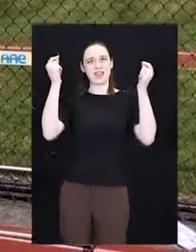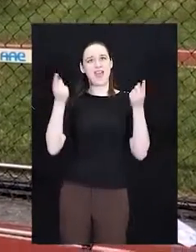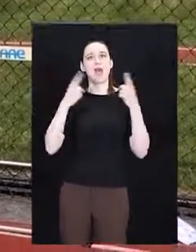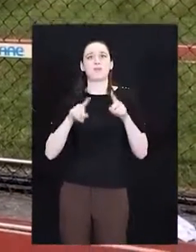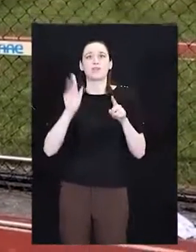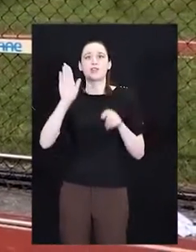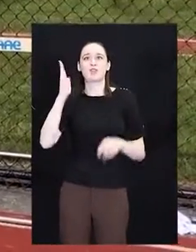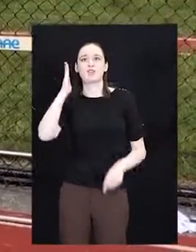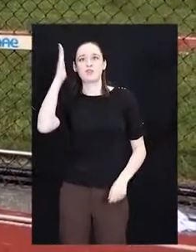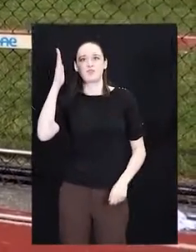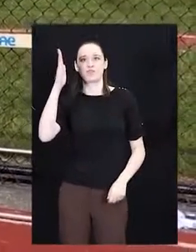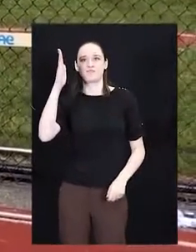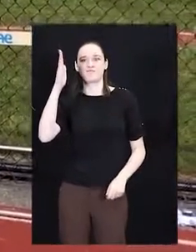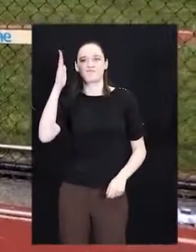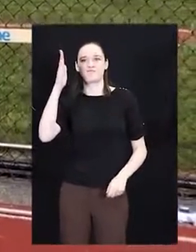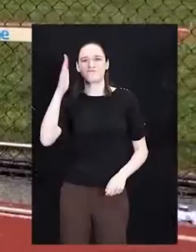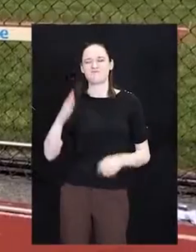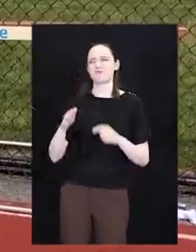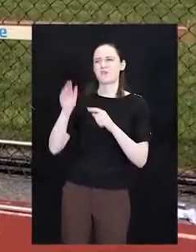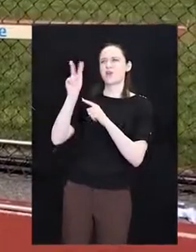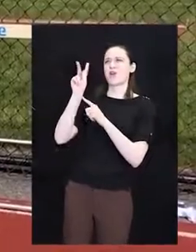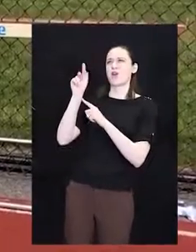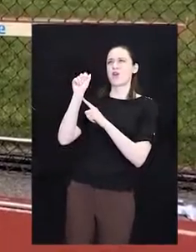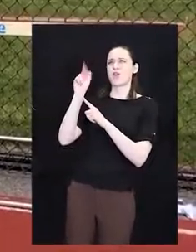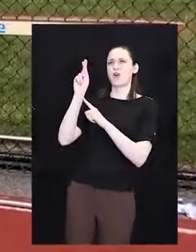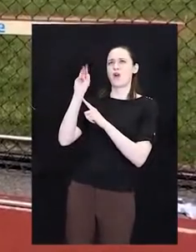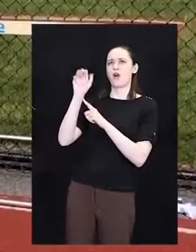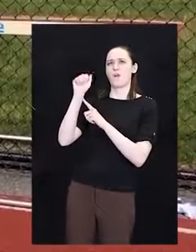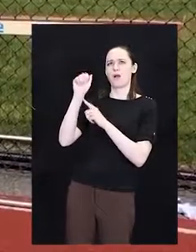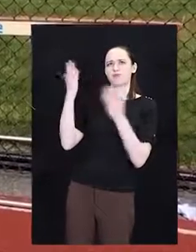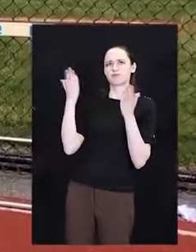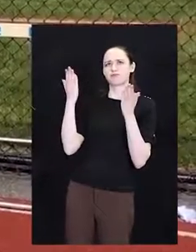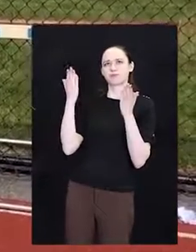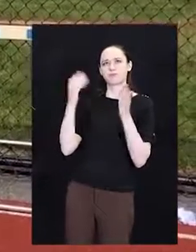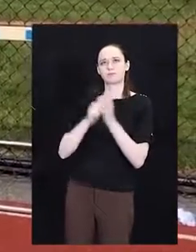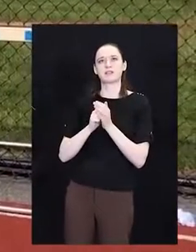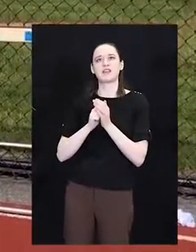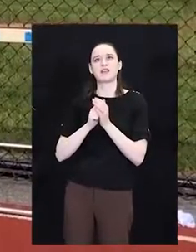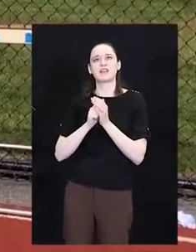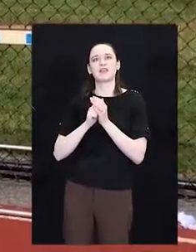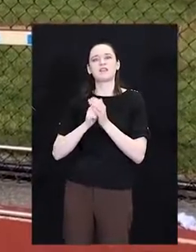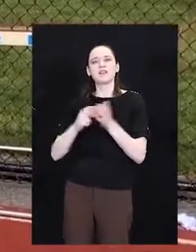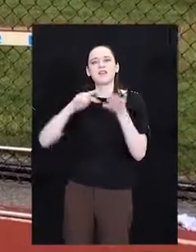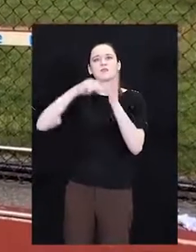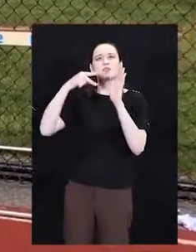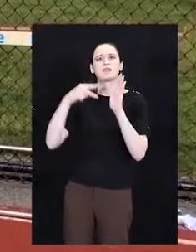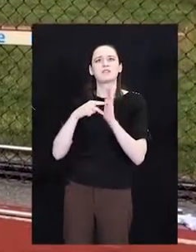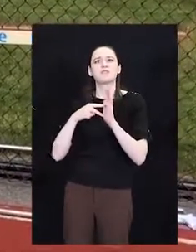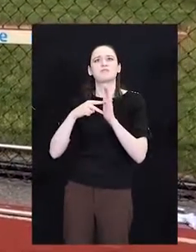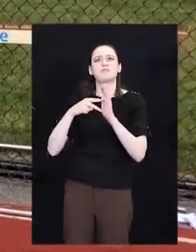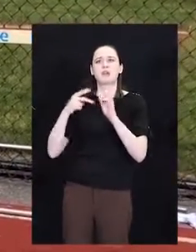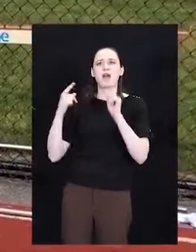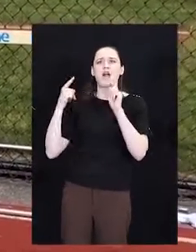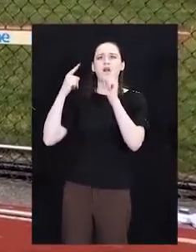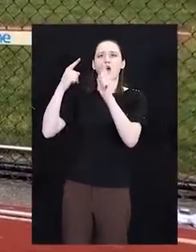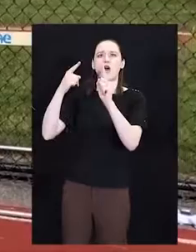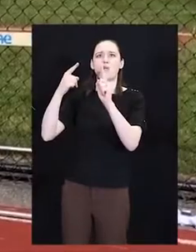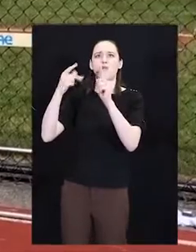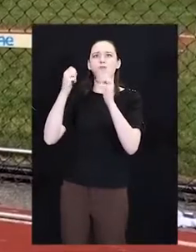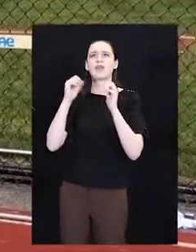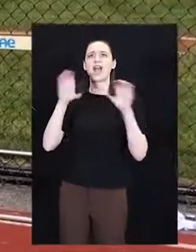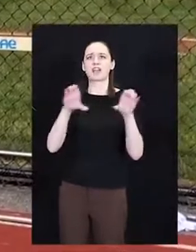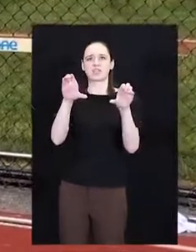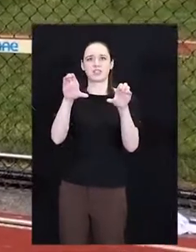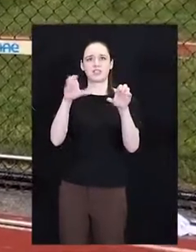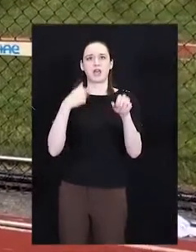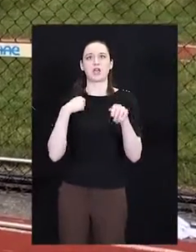special events in your very near future." I have been contemplating with the word karma, convinced our situation was an outcome of poor actions.